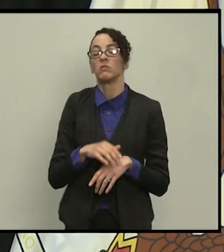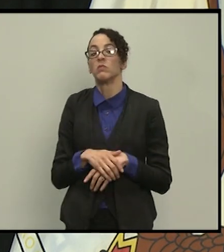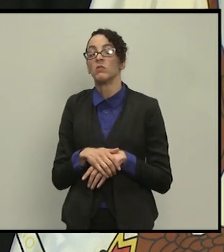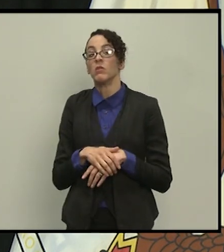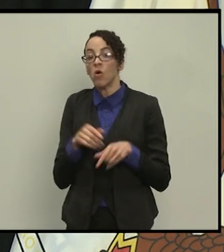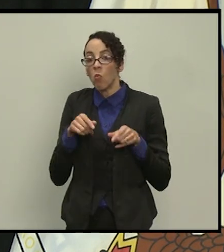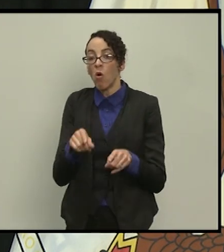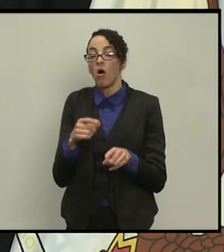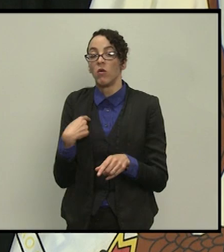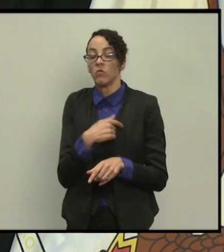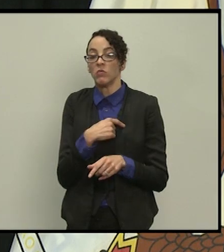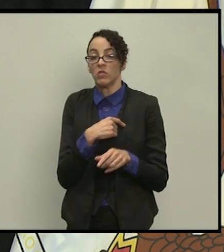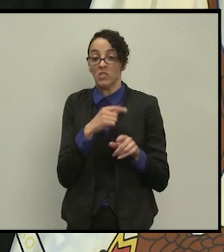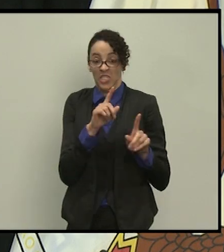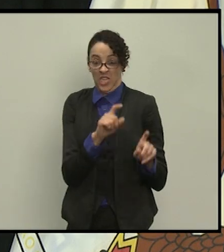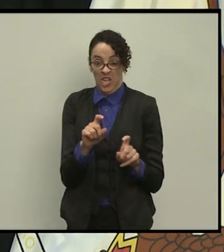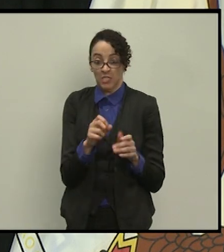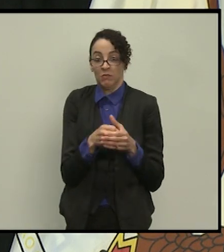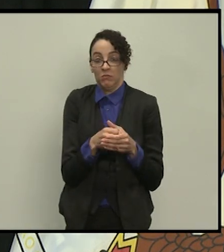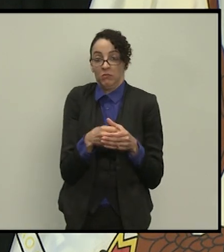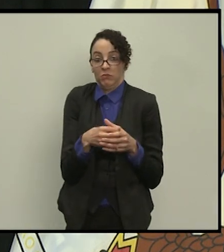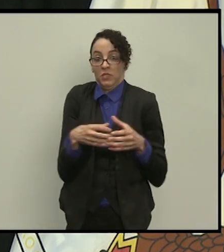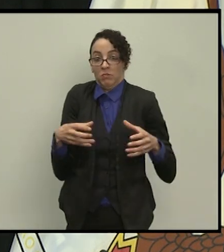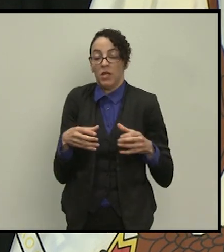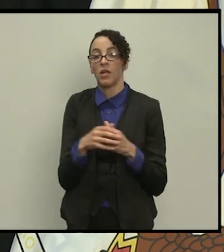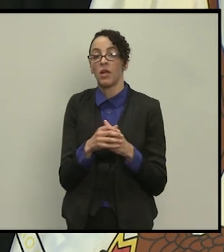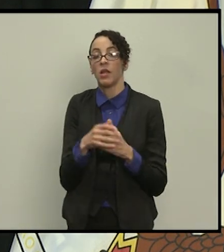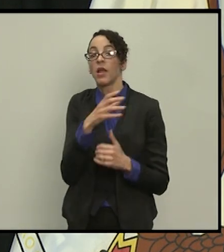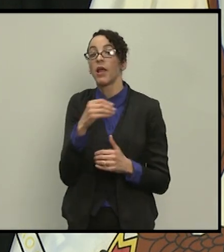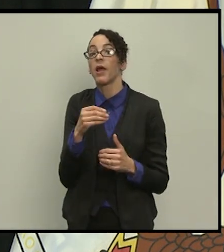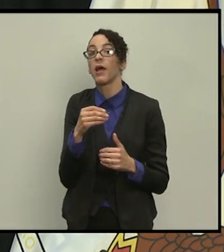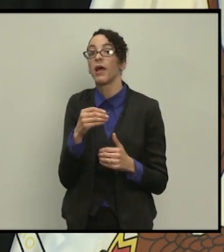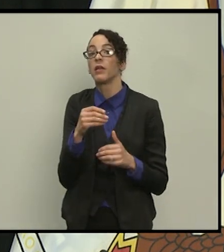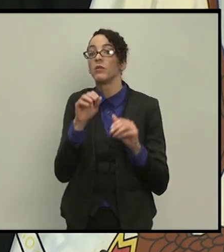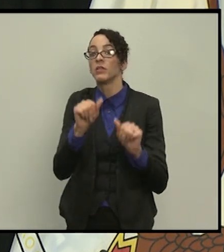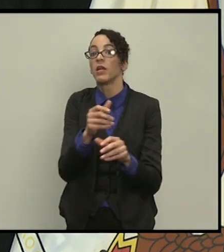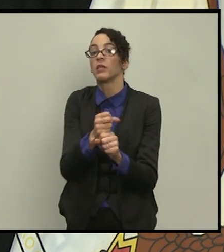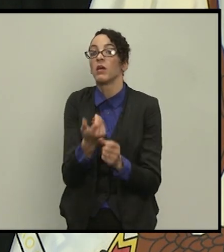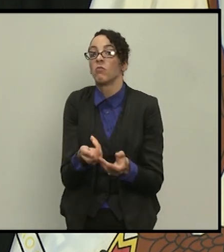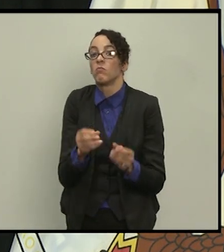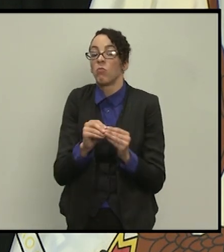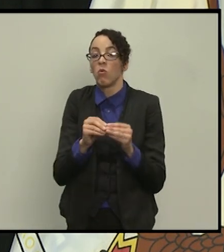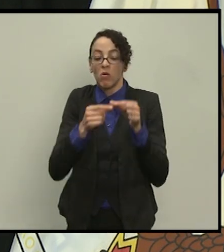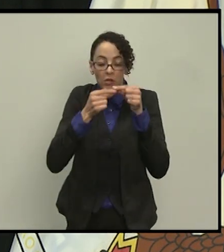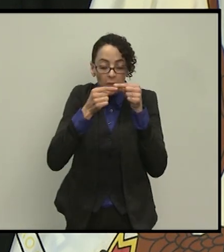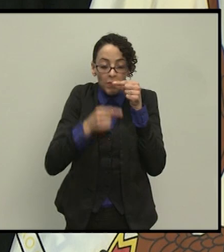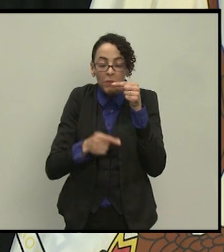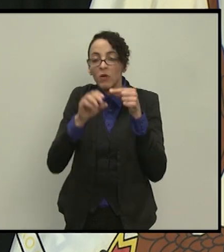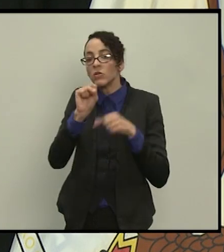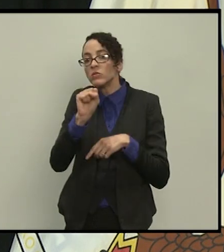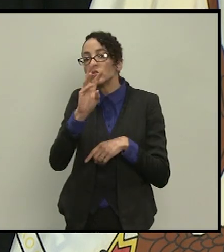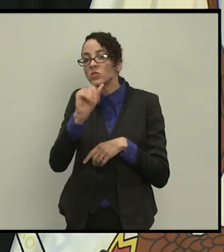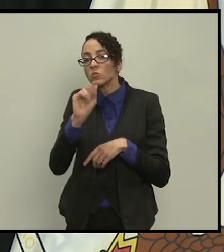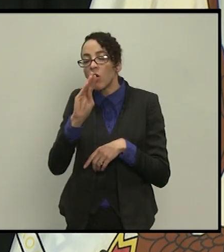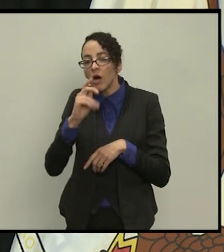able to obtain more of the swabs and the gunk on the media for